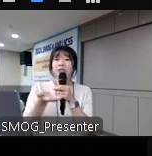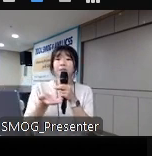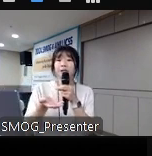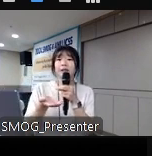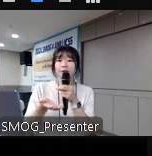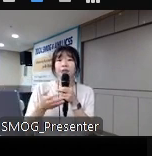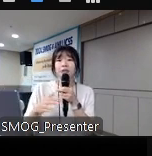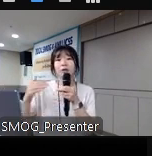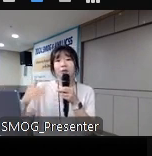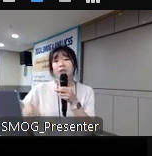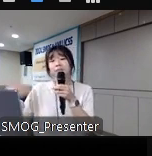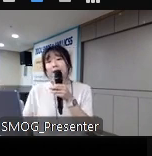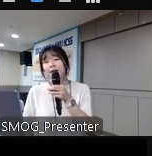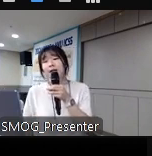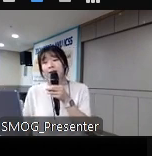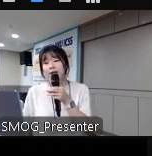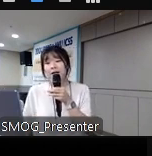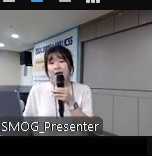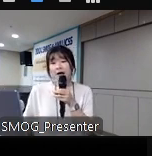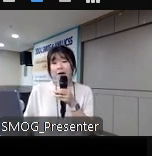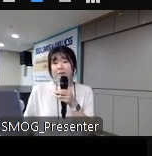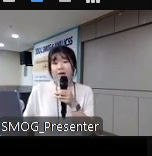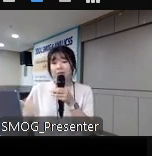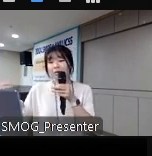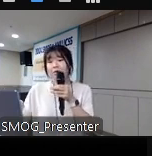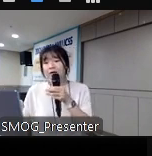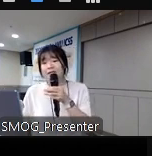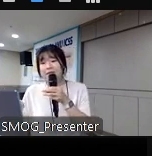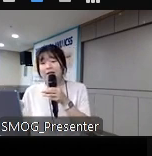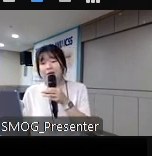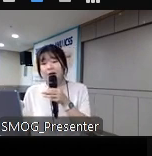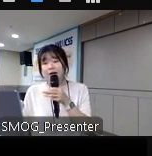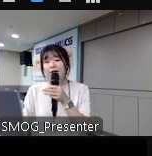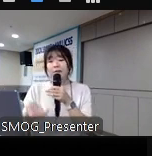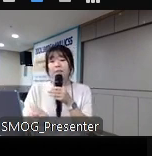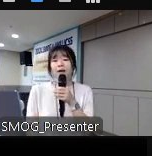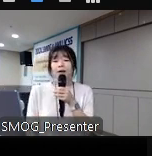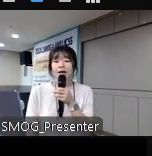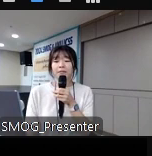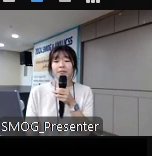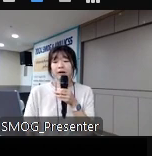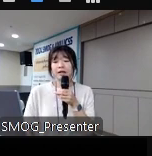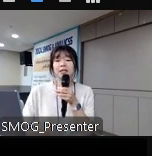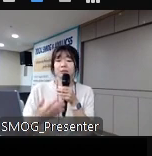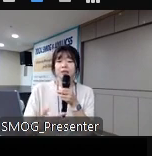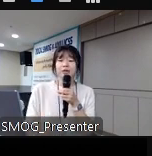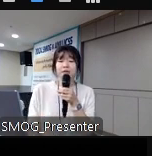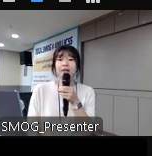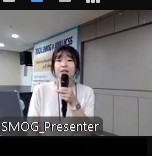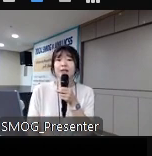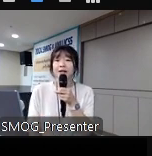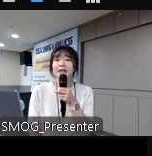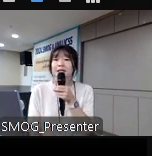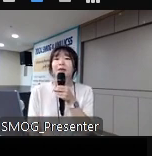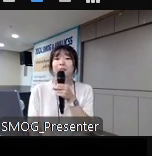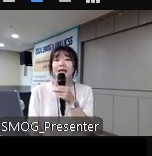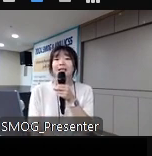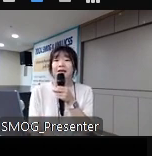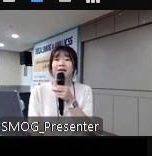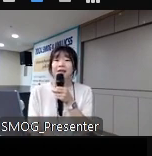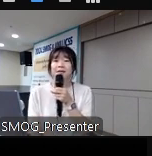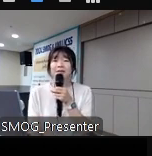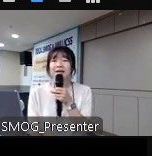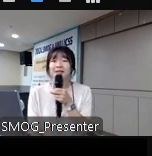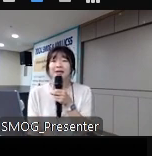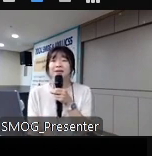for spoken languages, which is pragmatically more semantic work, but there is some discourse function in place. But yes,